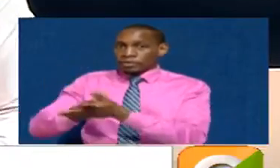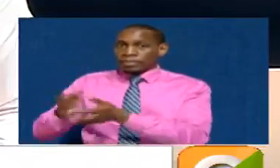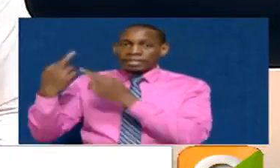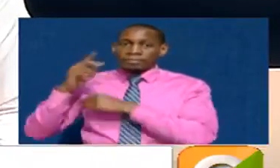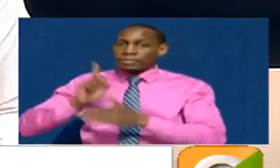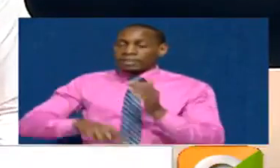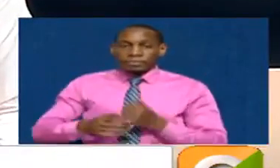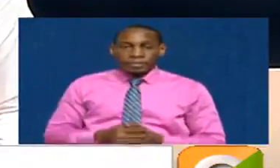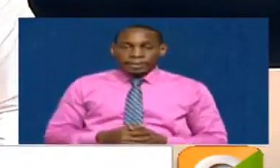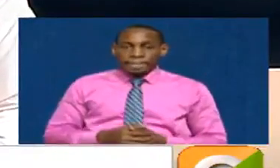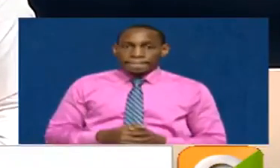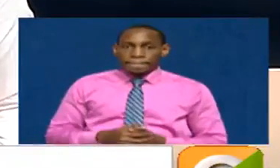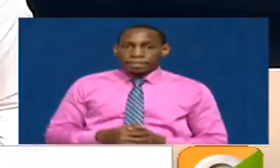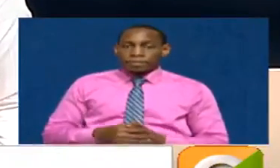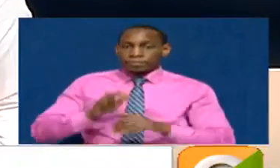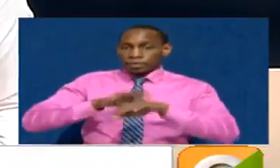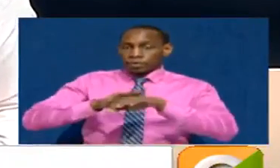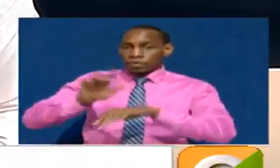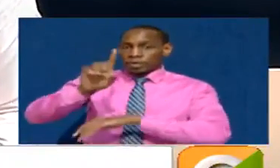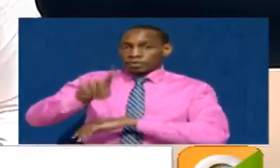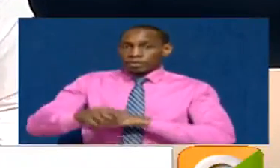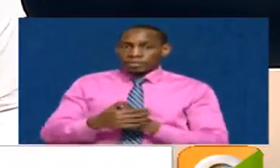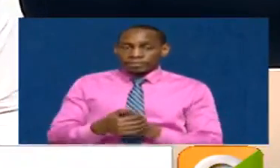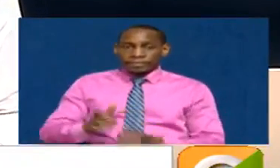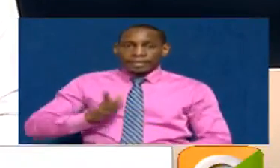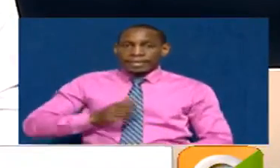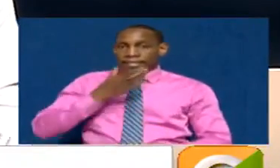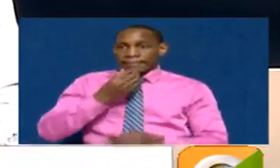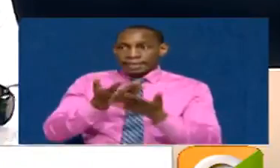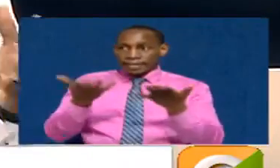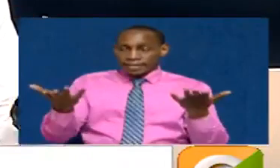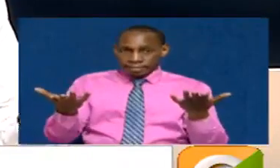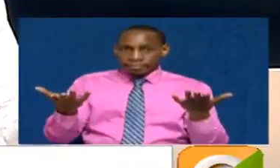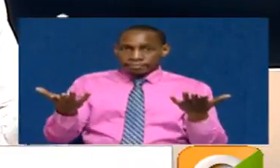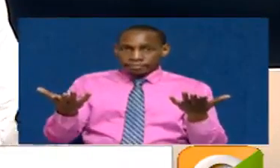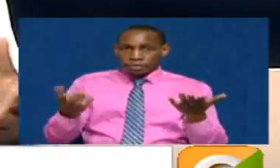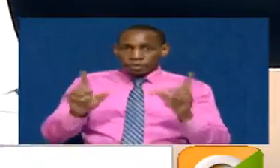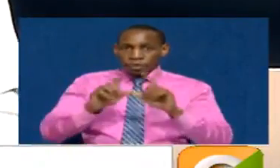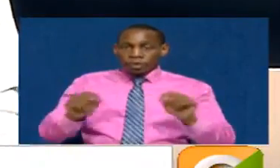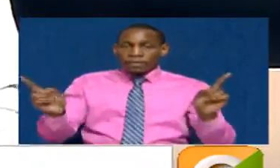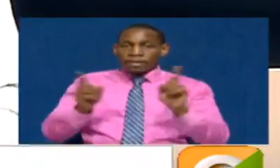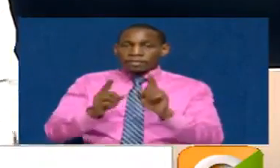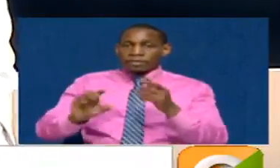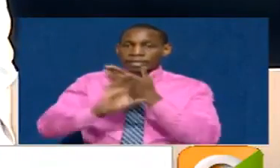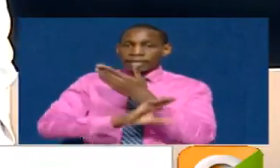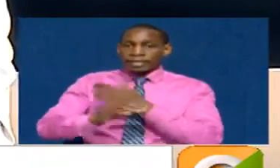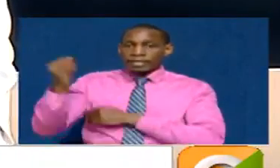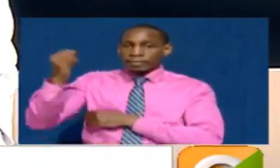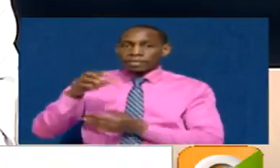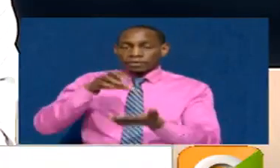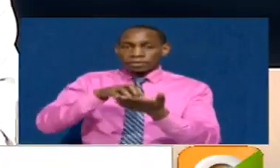all this? Good question. Ladies and gentlemen, this is the summary of the country's political